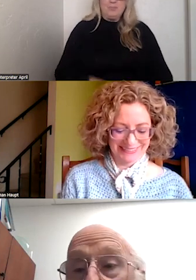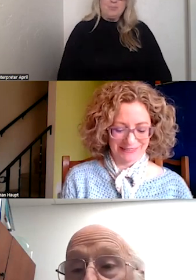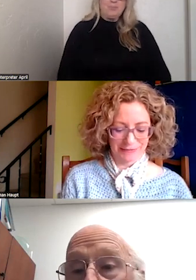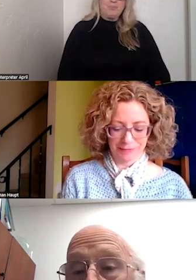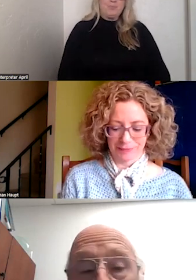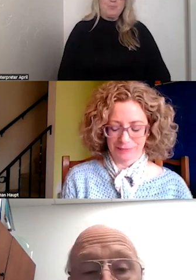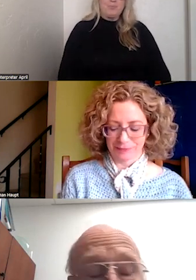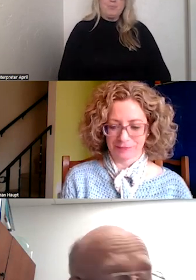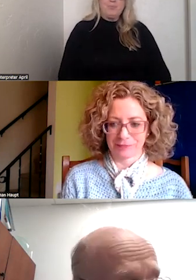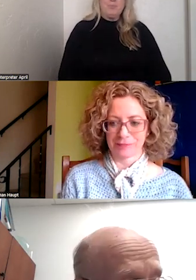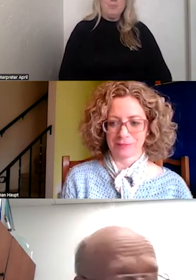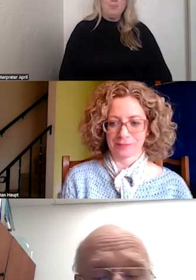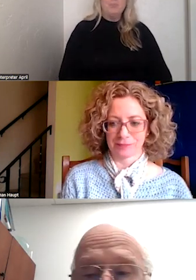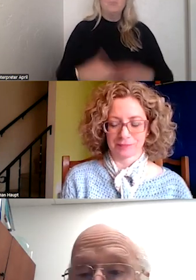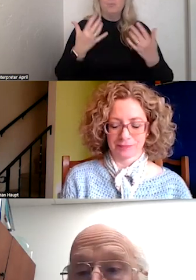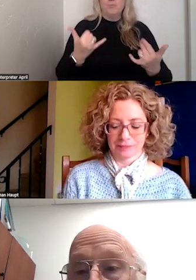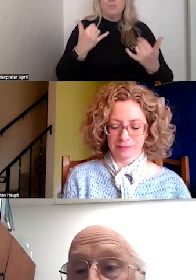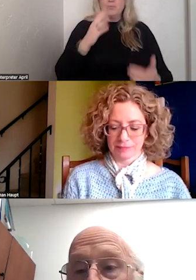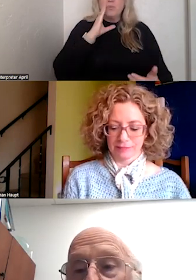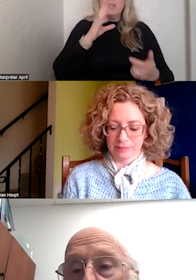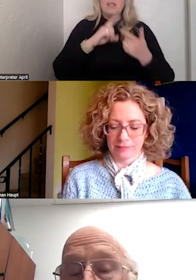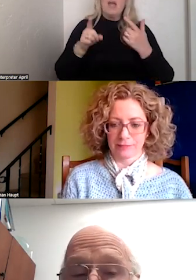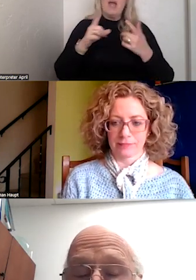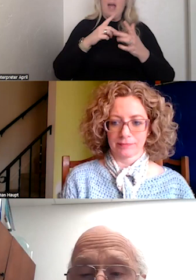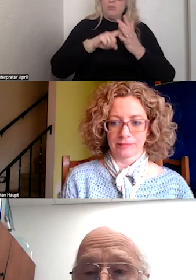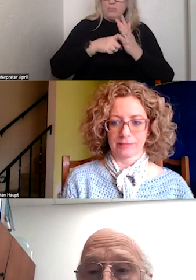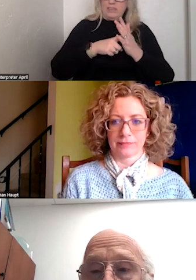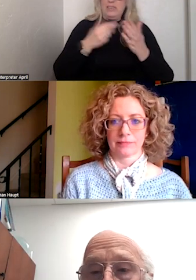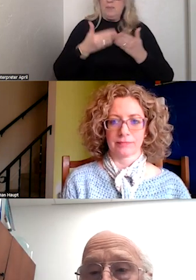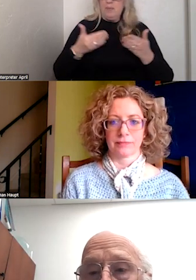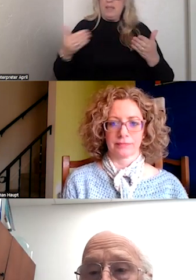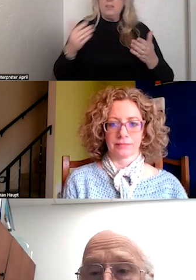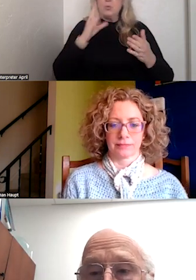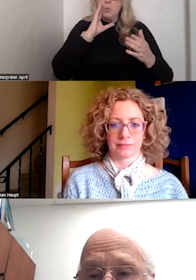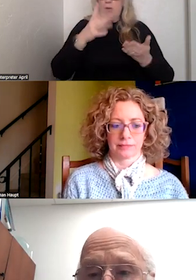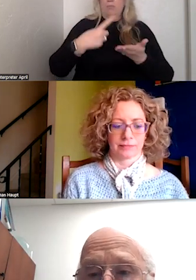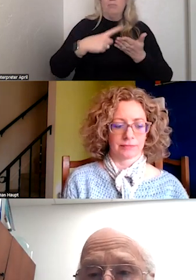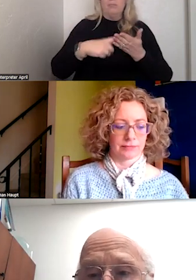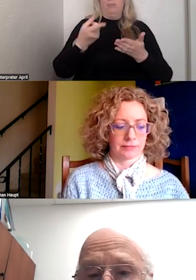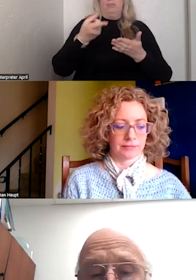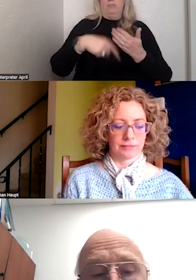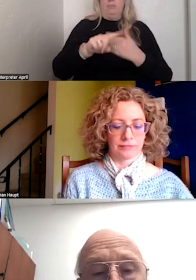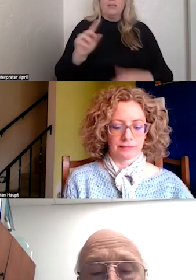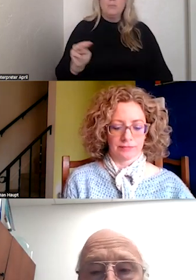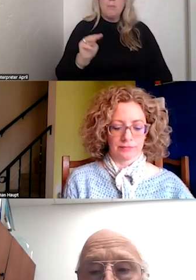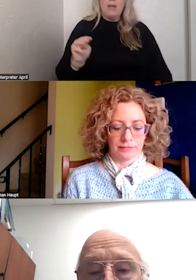So let me quickly go over just a couple of key things. We're all very excited because next Monday, our